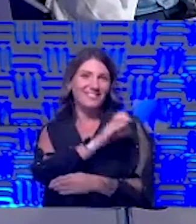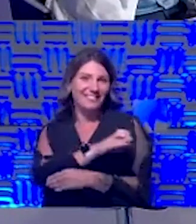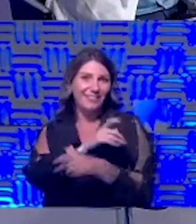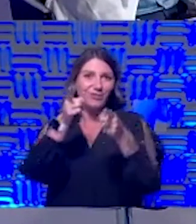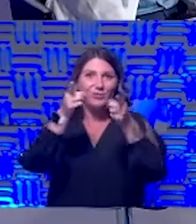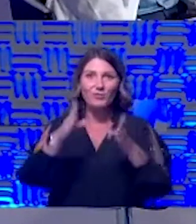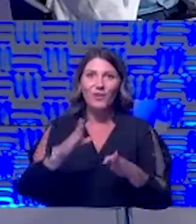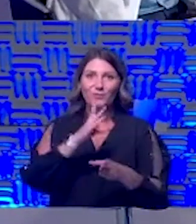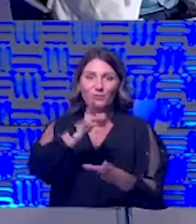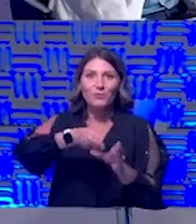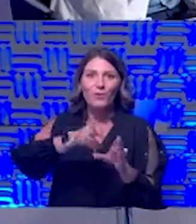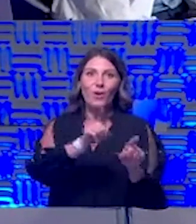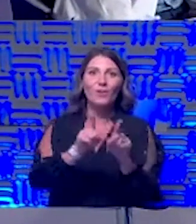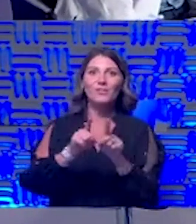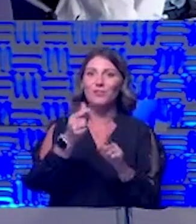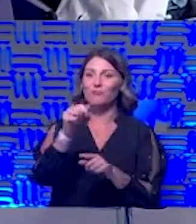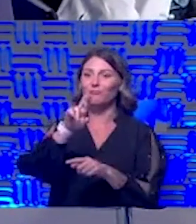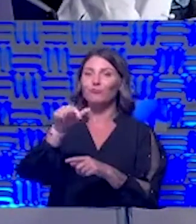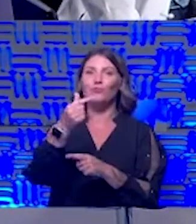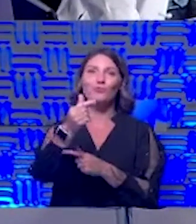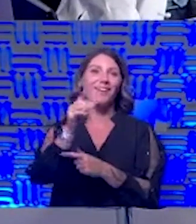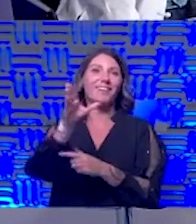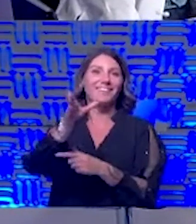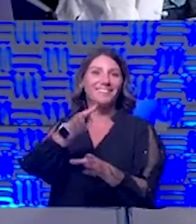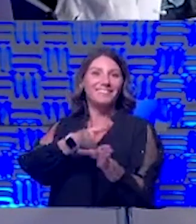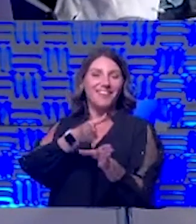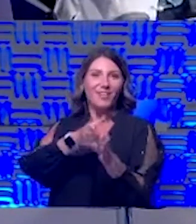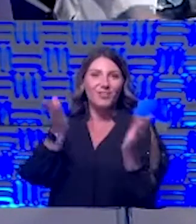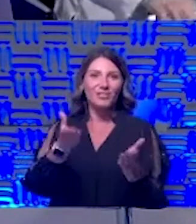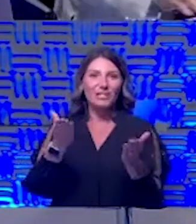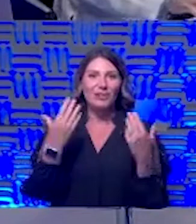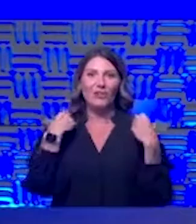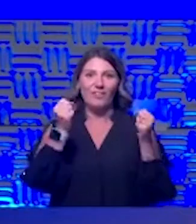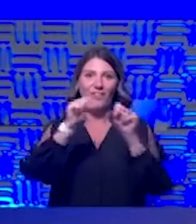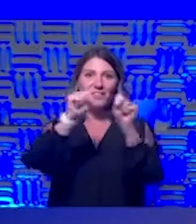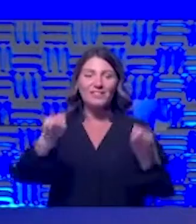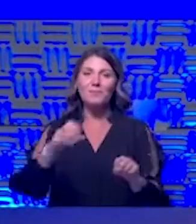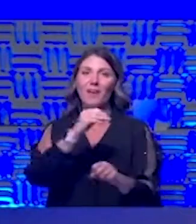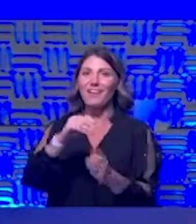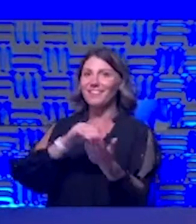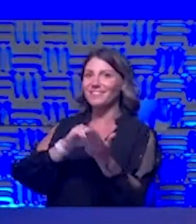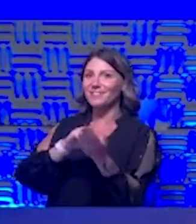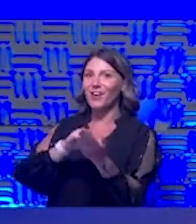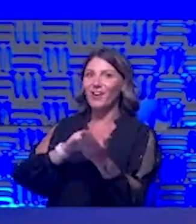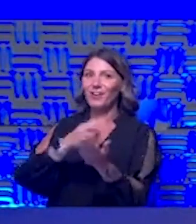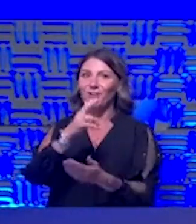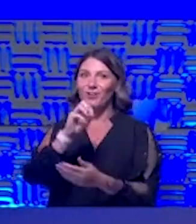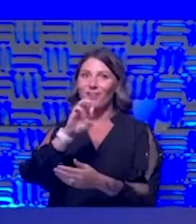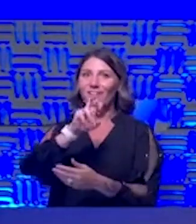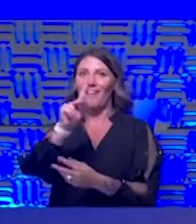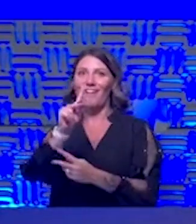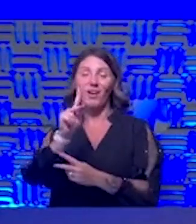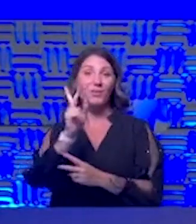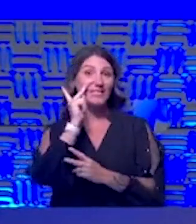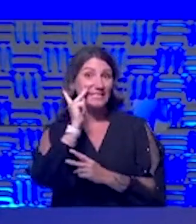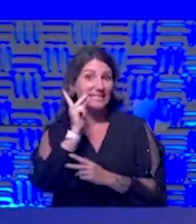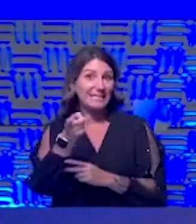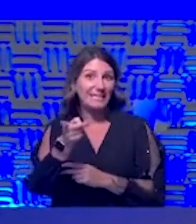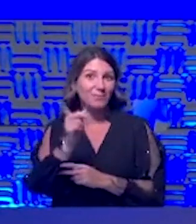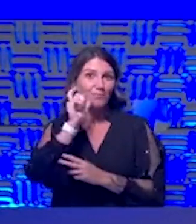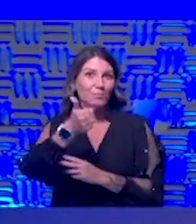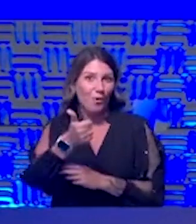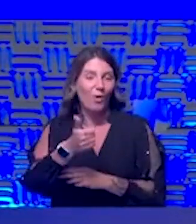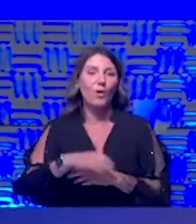always, the thanks to Greg Nawalanic, our psychologist here at the health system, and Doc Hawk, making his way back from Florida. We'll see you here in the studio